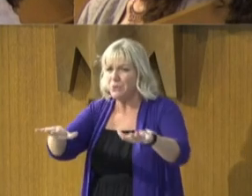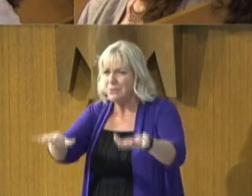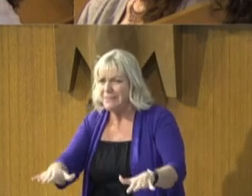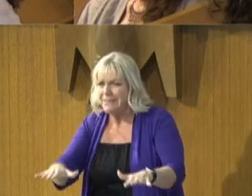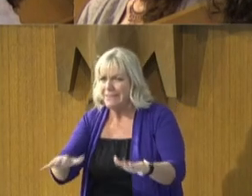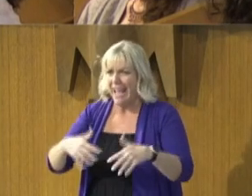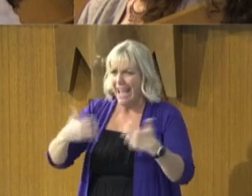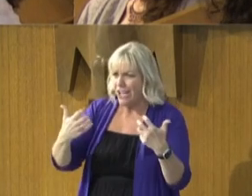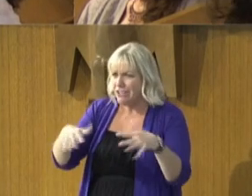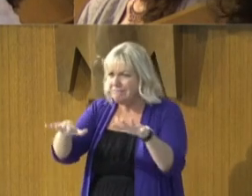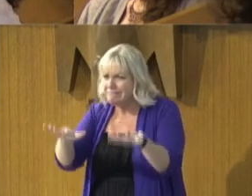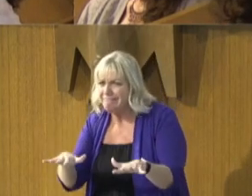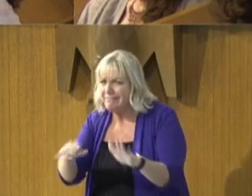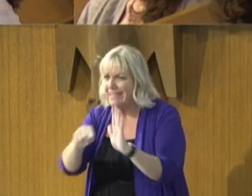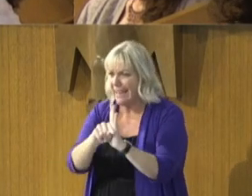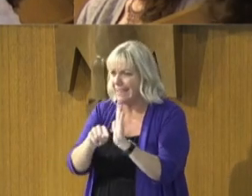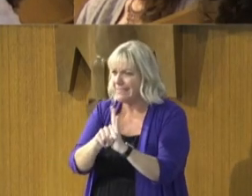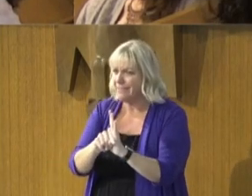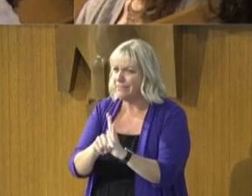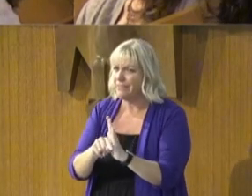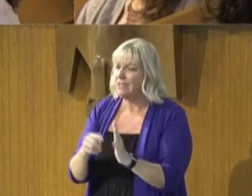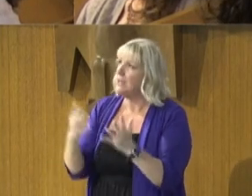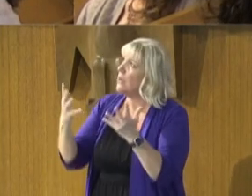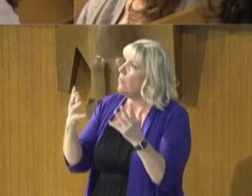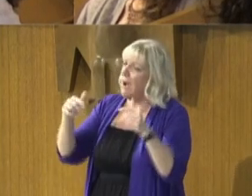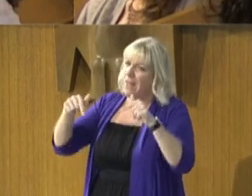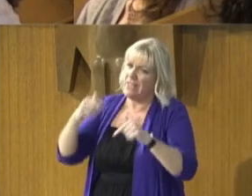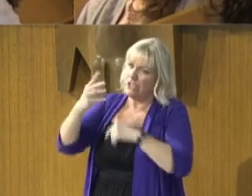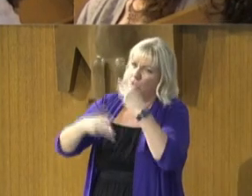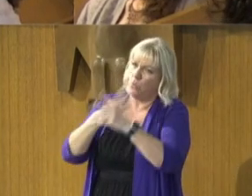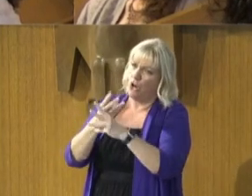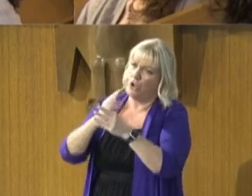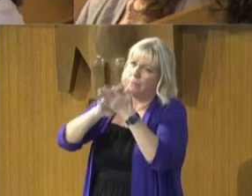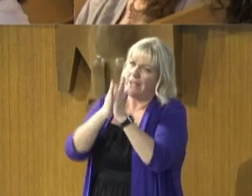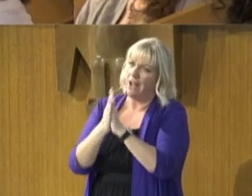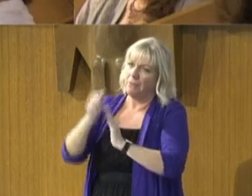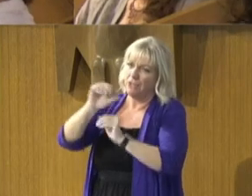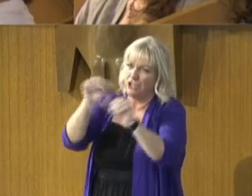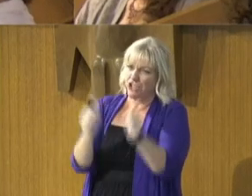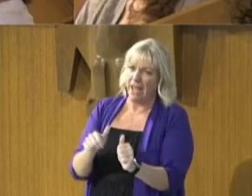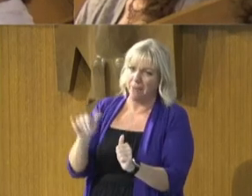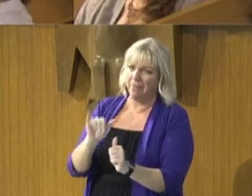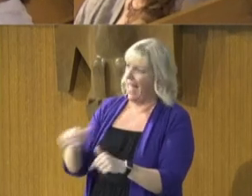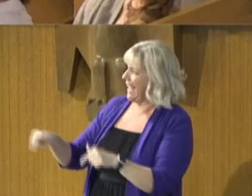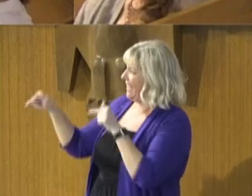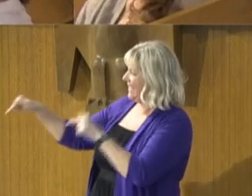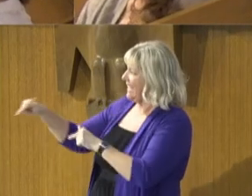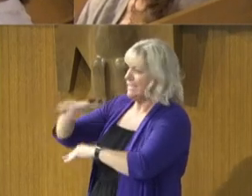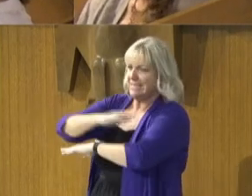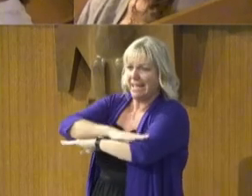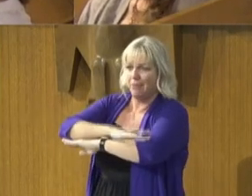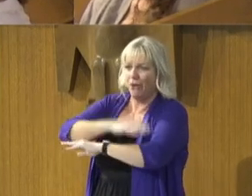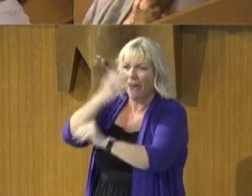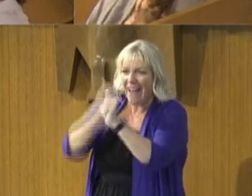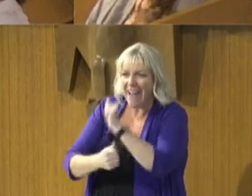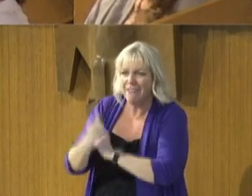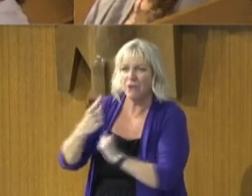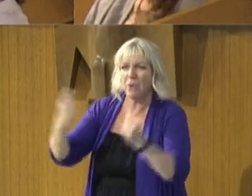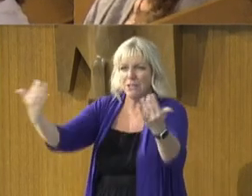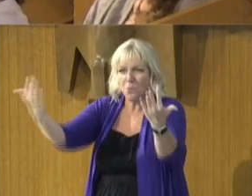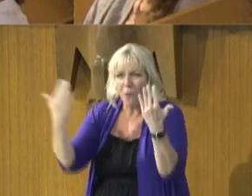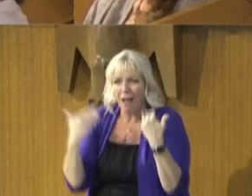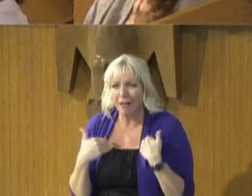negativity. Make us a world that is shaped like your communion table, where all are welcomed and all are